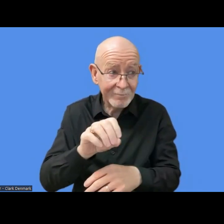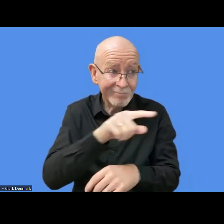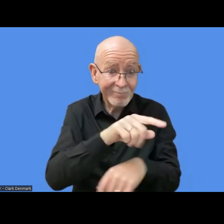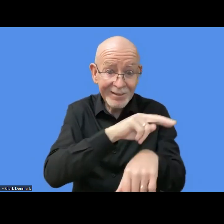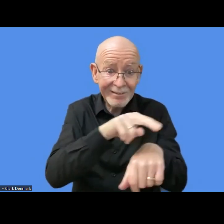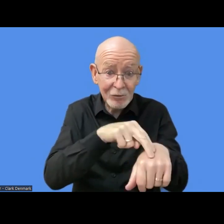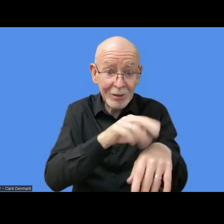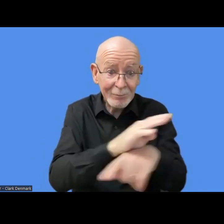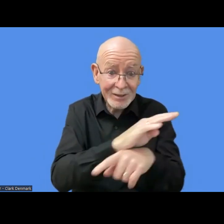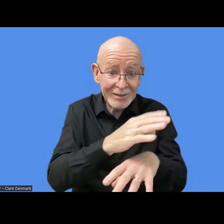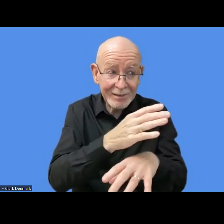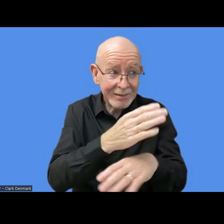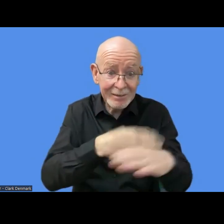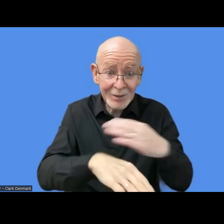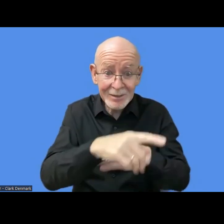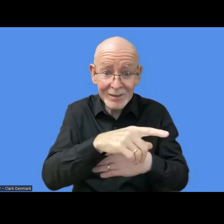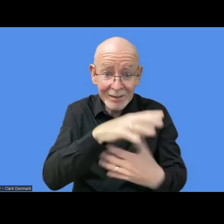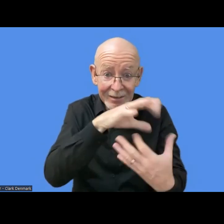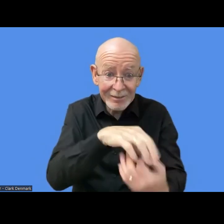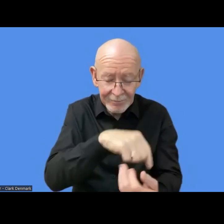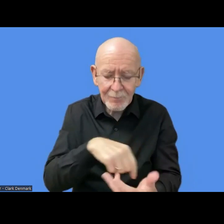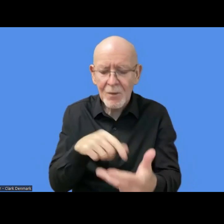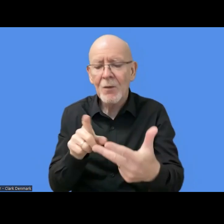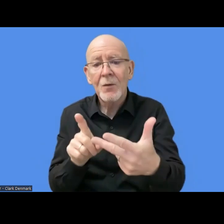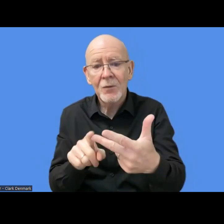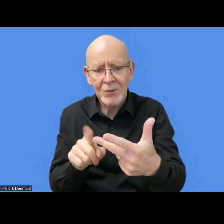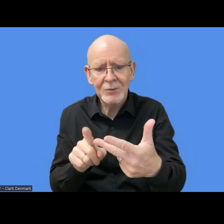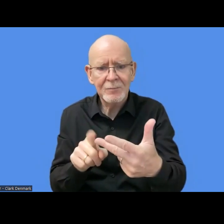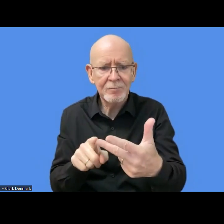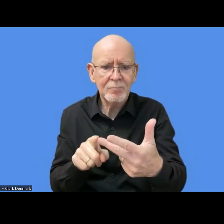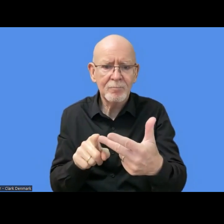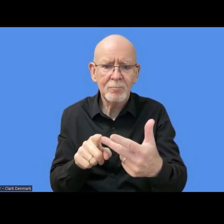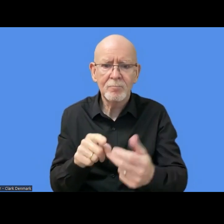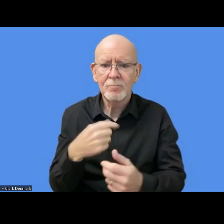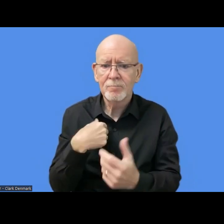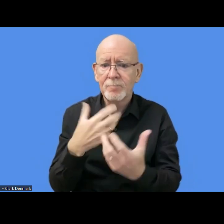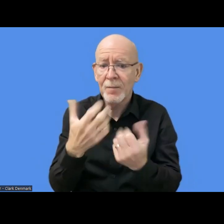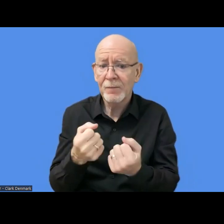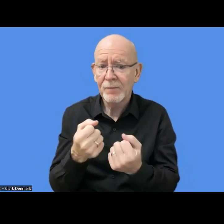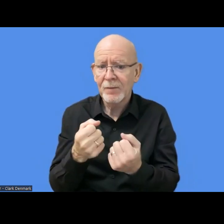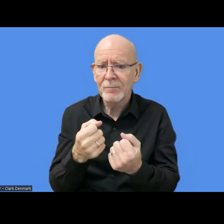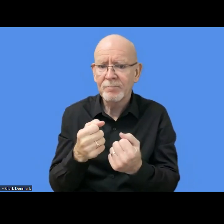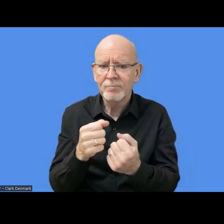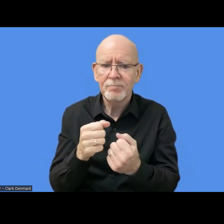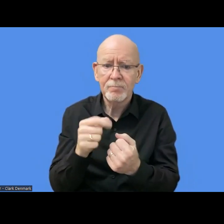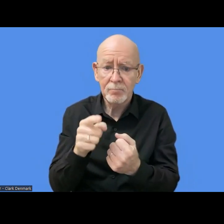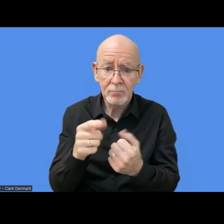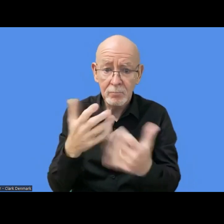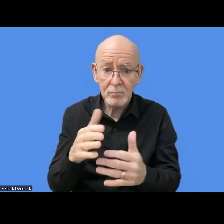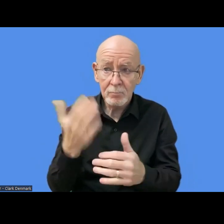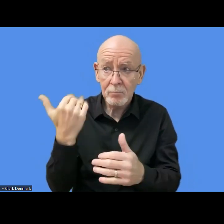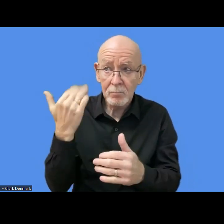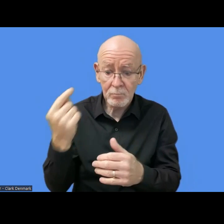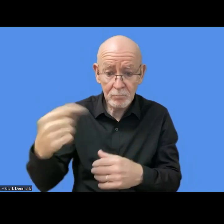And then the last question, the fourth and last question is, if you represent a company, we understand there are also representatives from